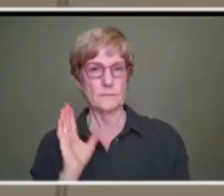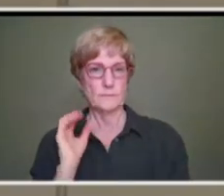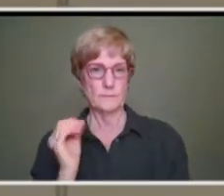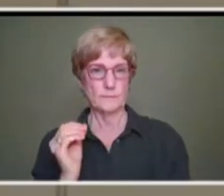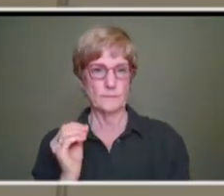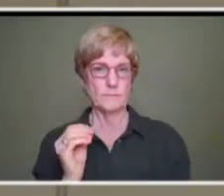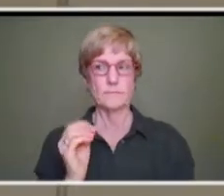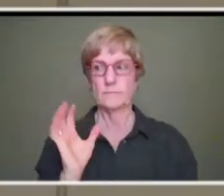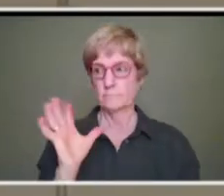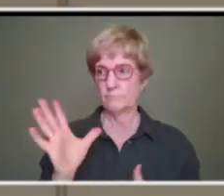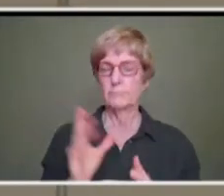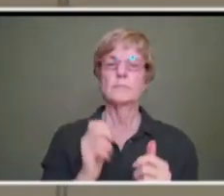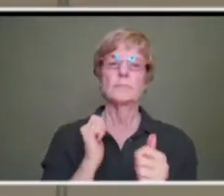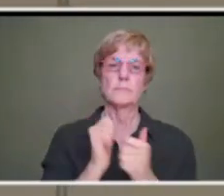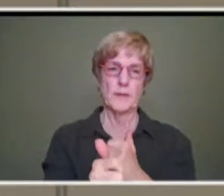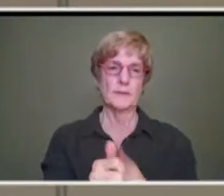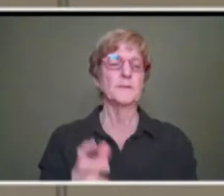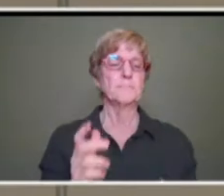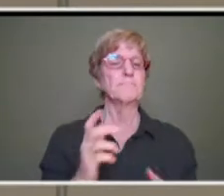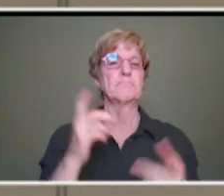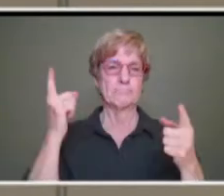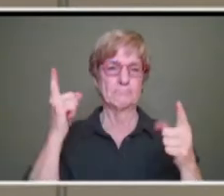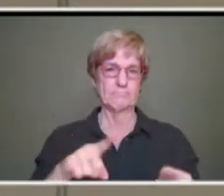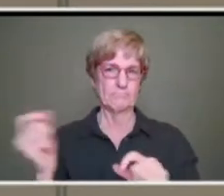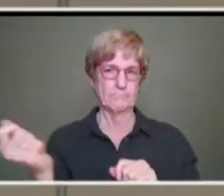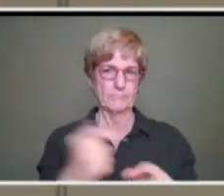seeing none that vote is unanimous